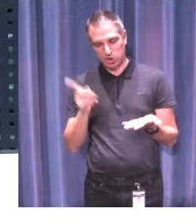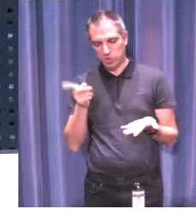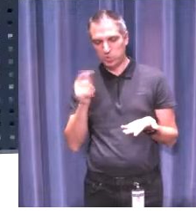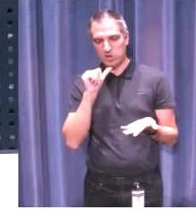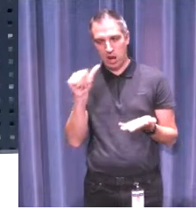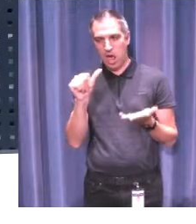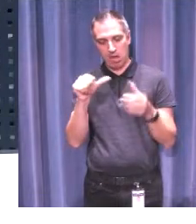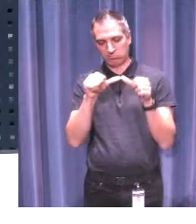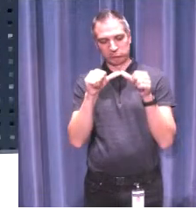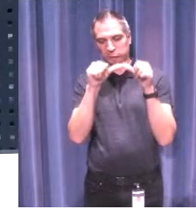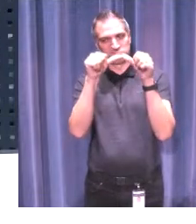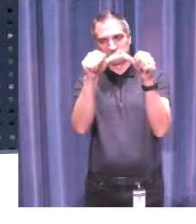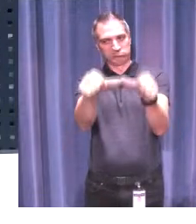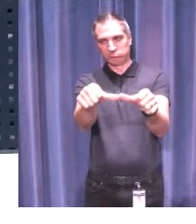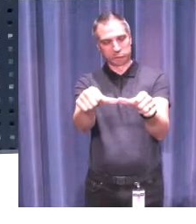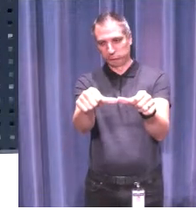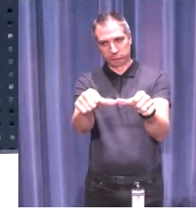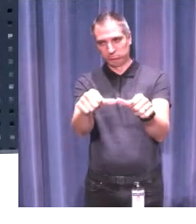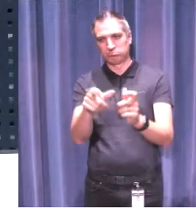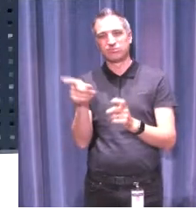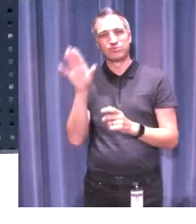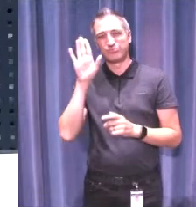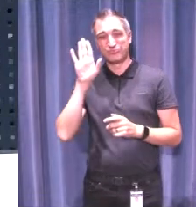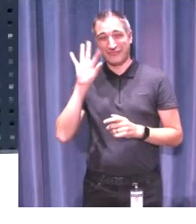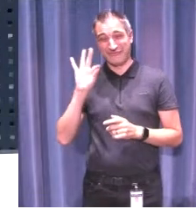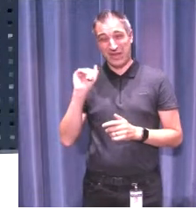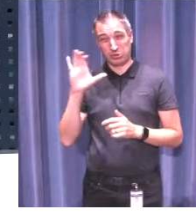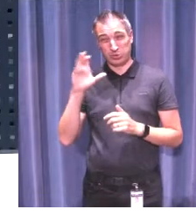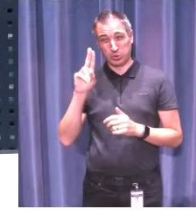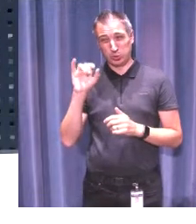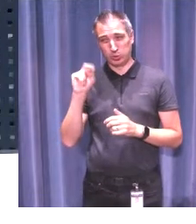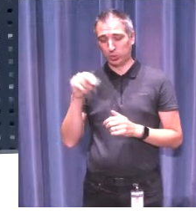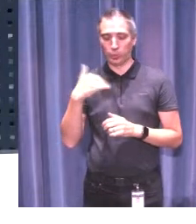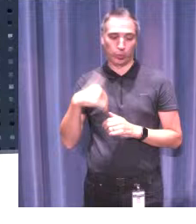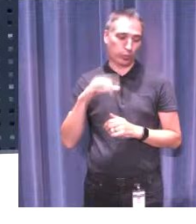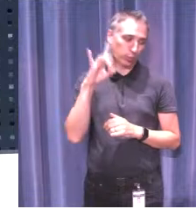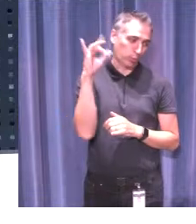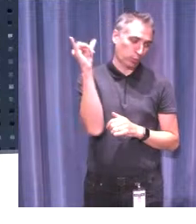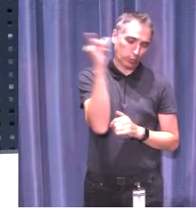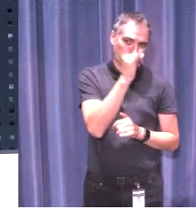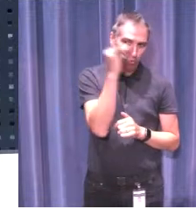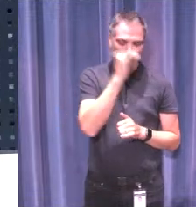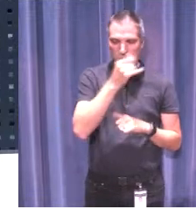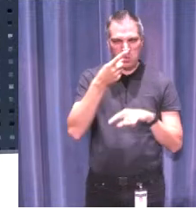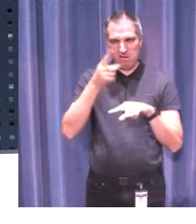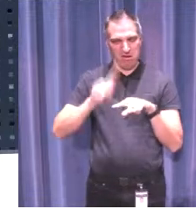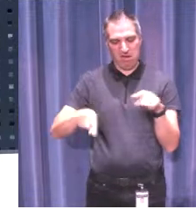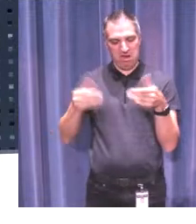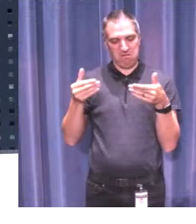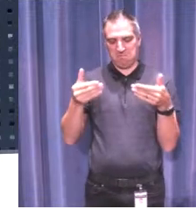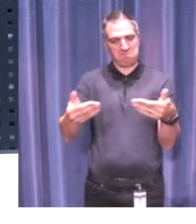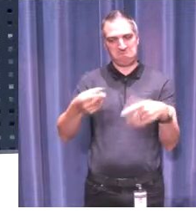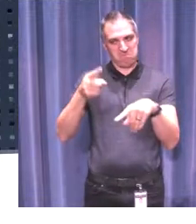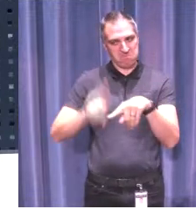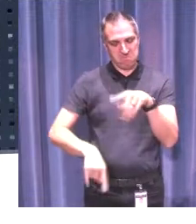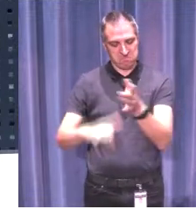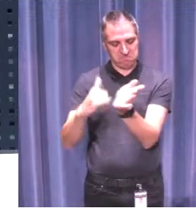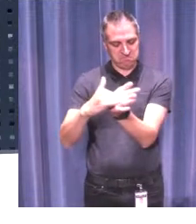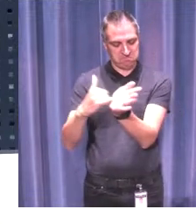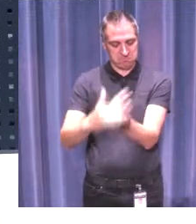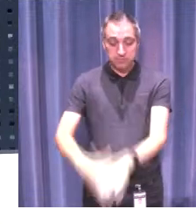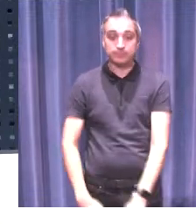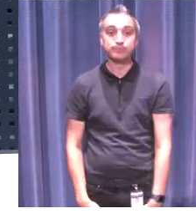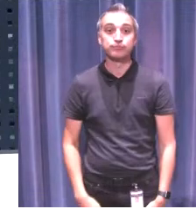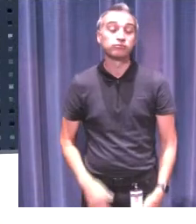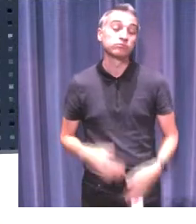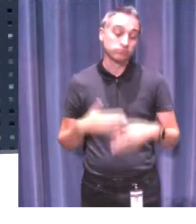the faculty union, you just can't get along with them. Okay. So anyway, so then I